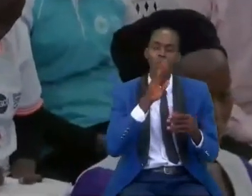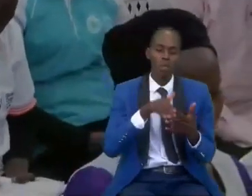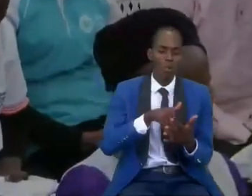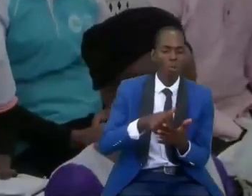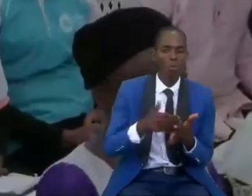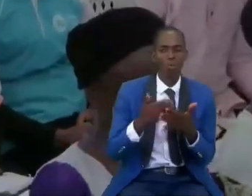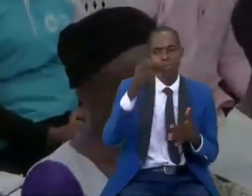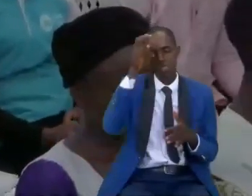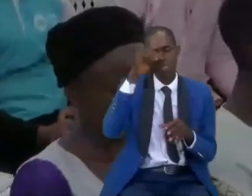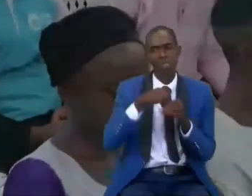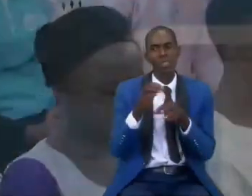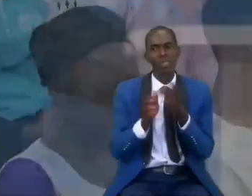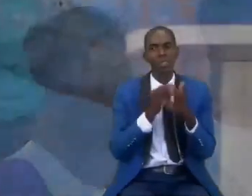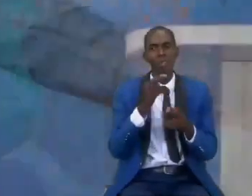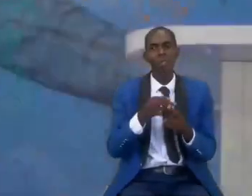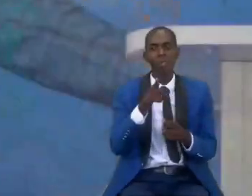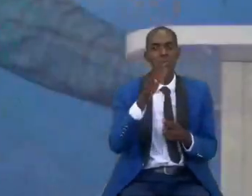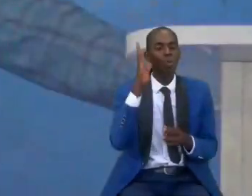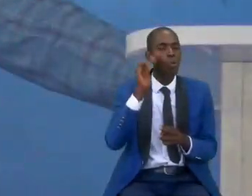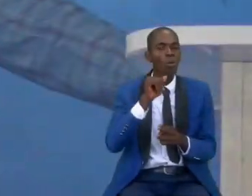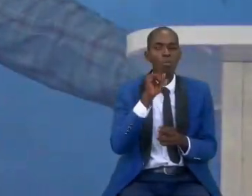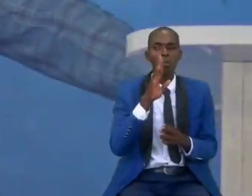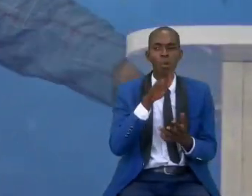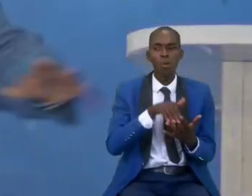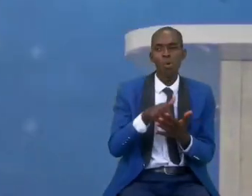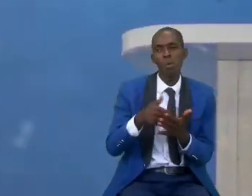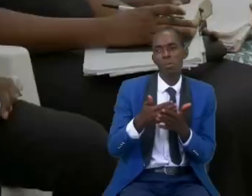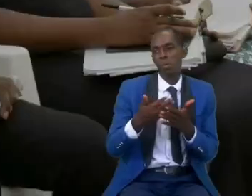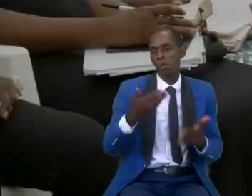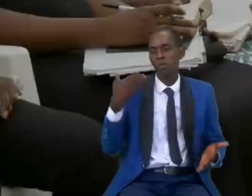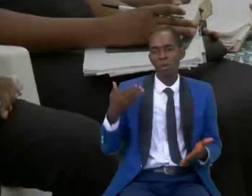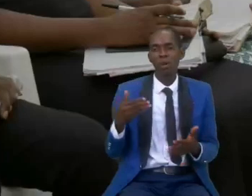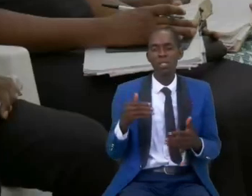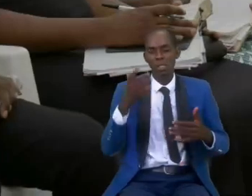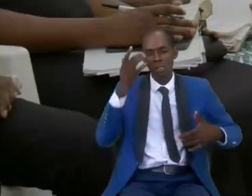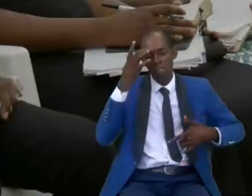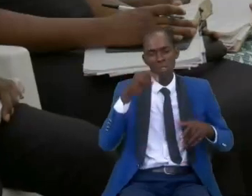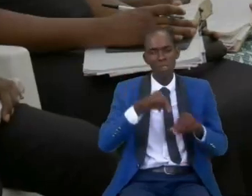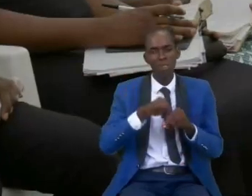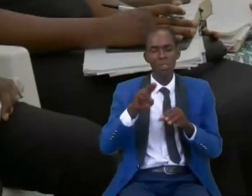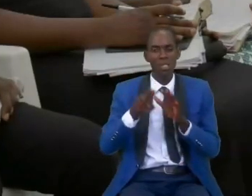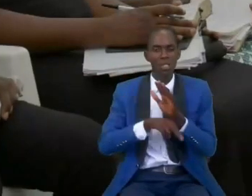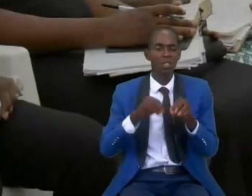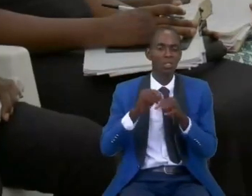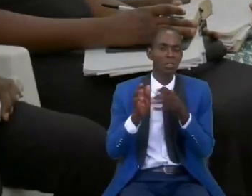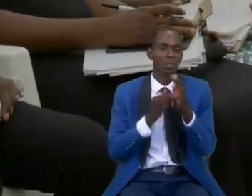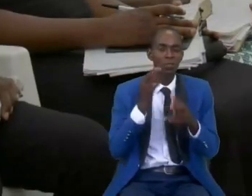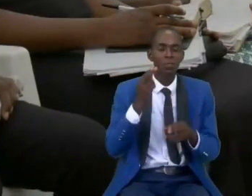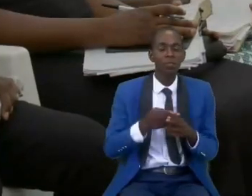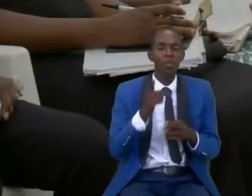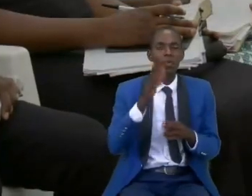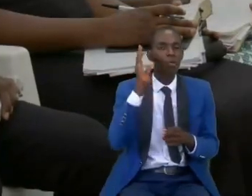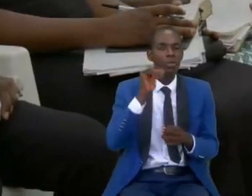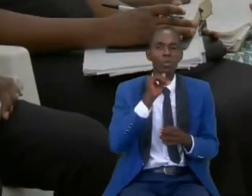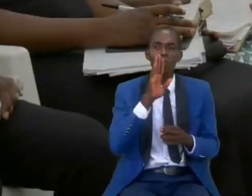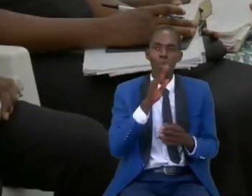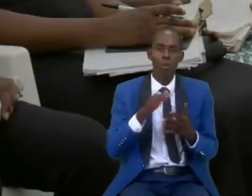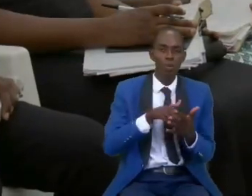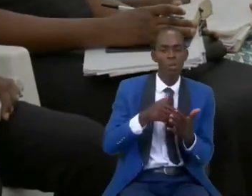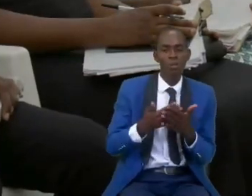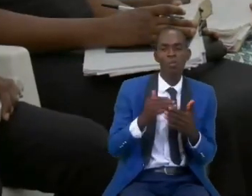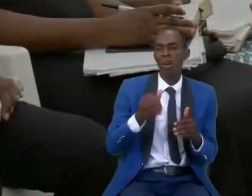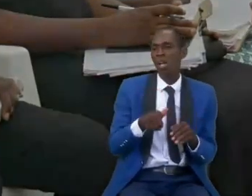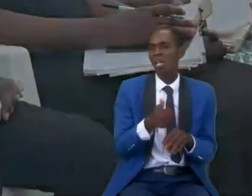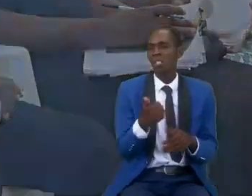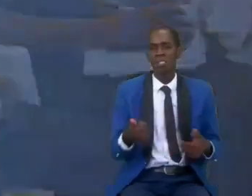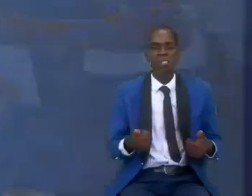any challenge in your life in Jesus' name. Behold, I give unto